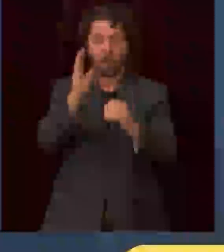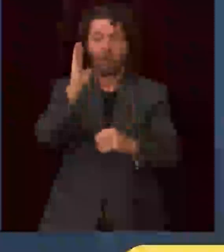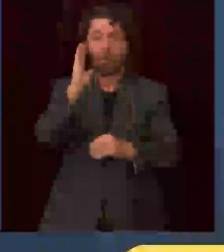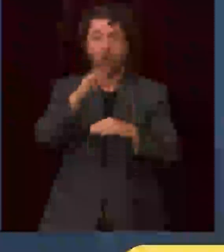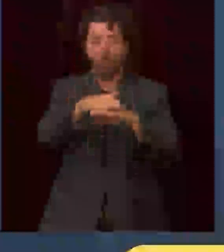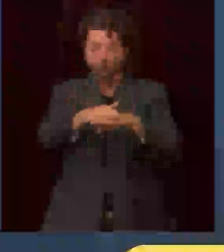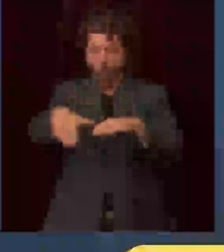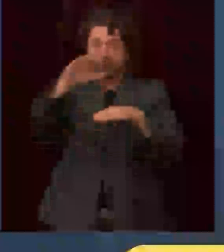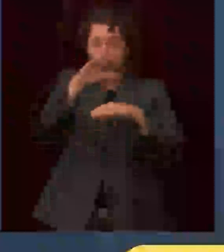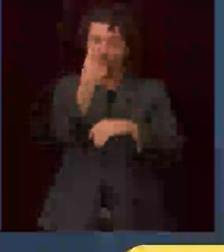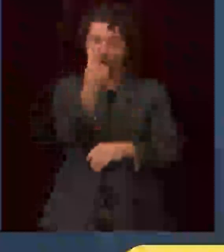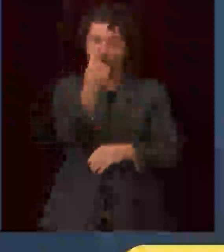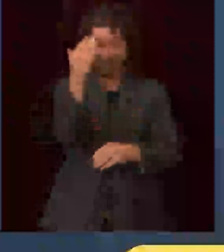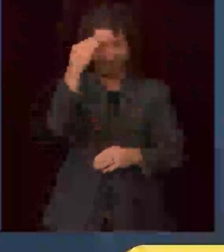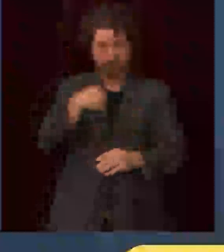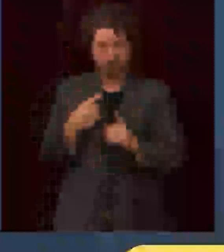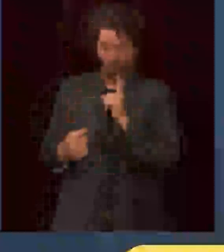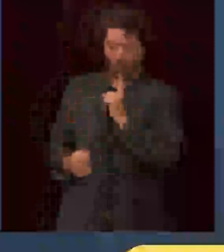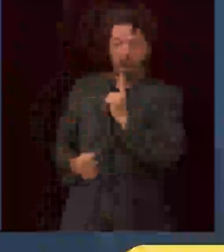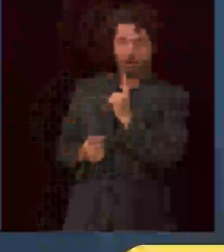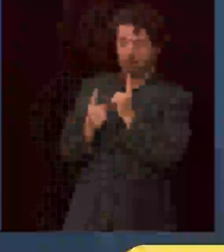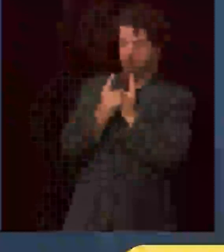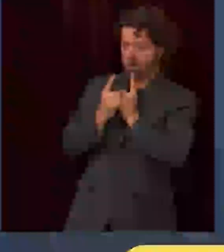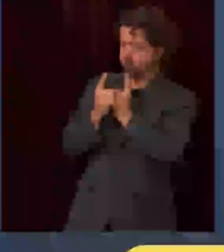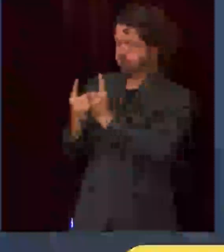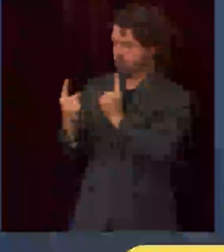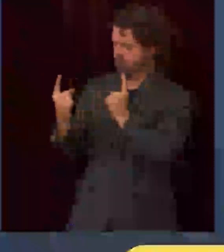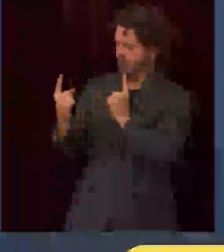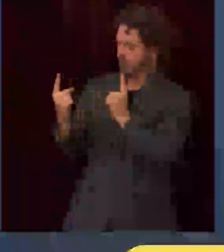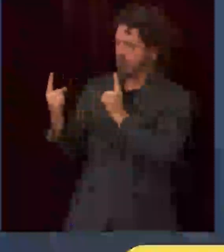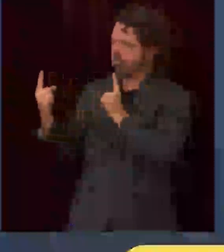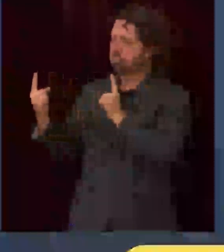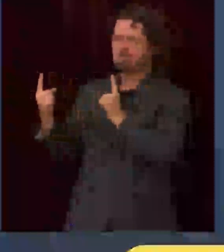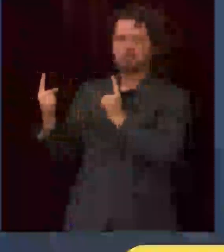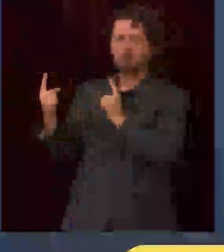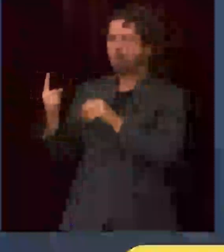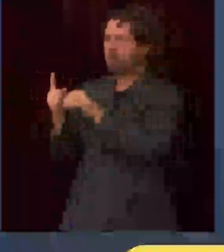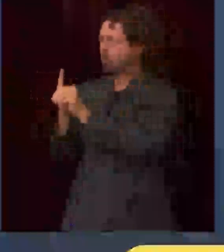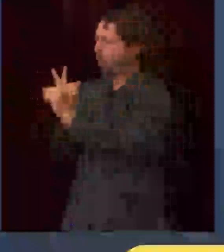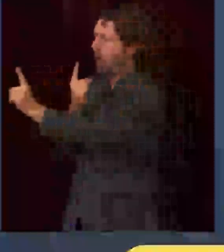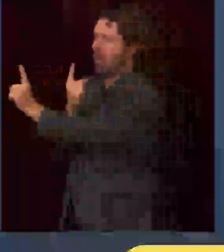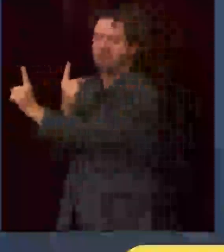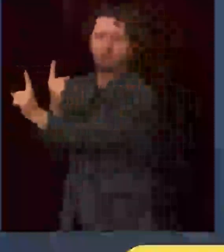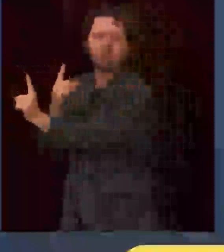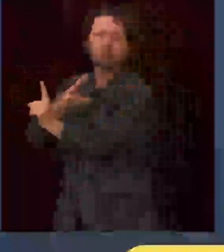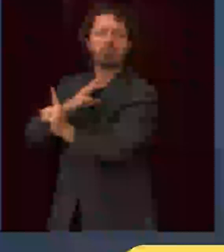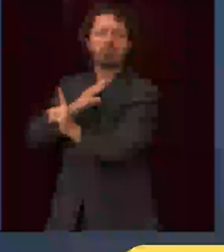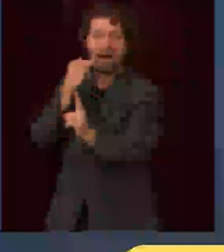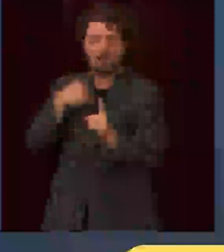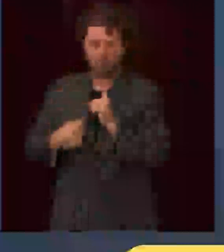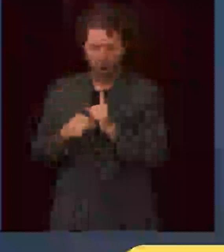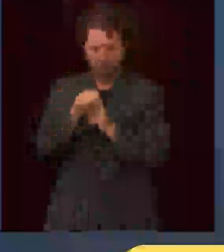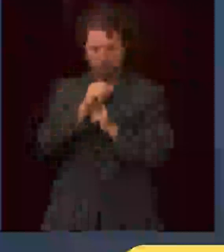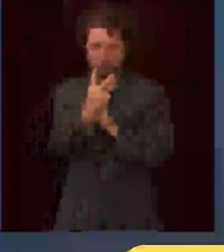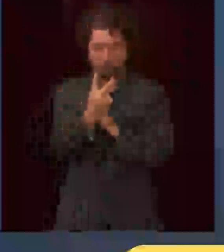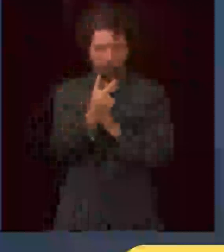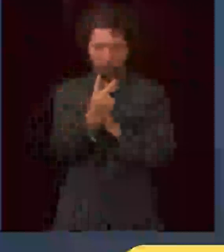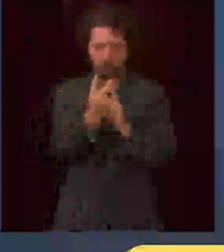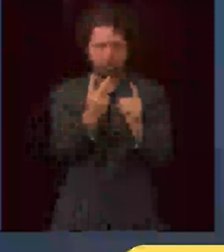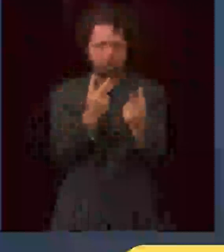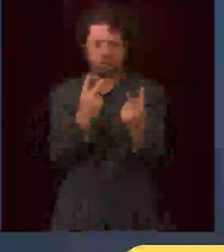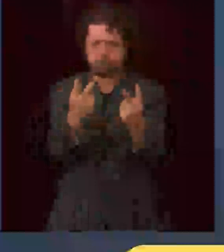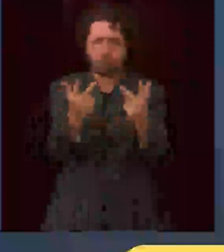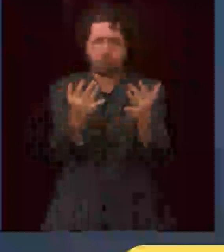seen, at least for Western Washington, it looks like that R0 number has been under 1, and that's very good